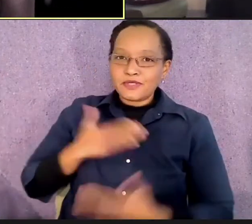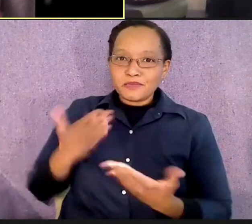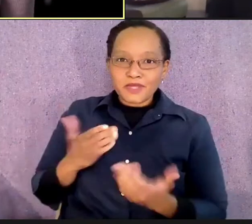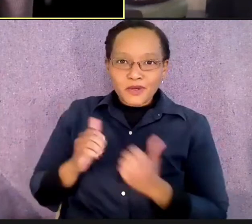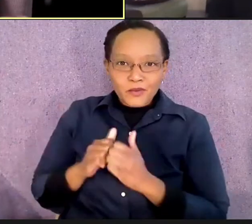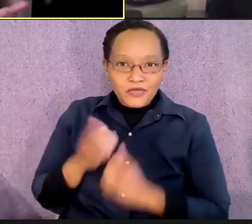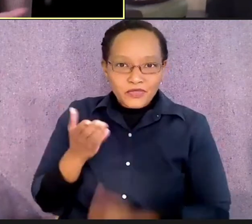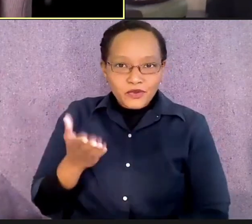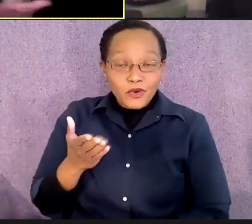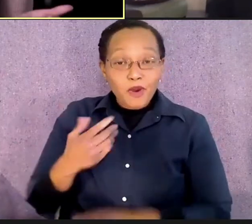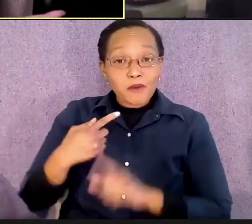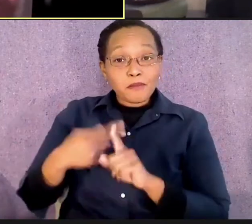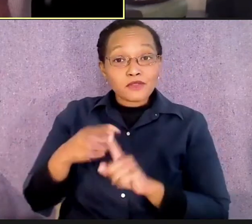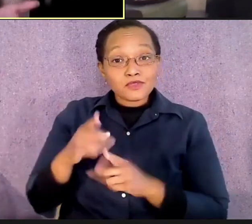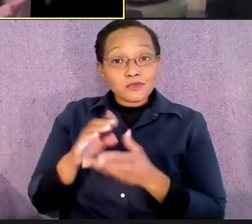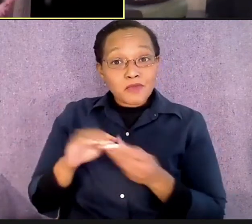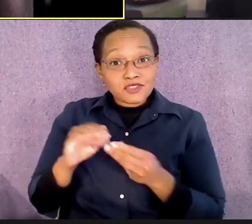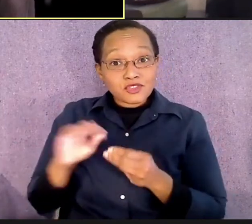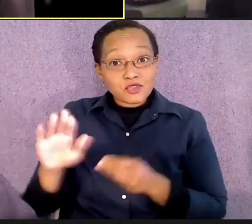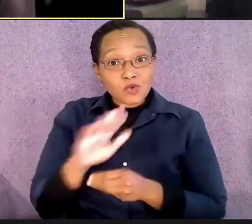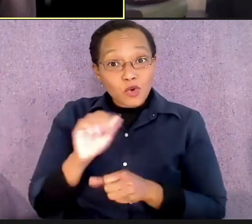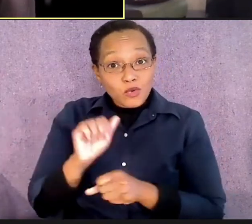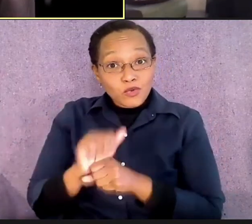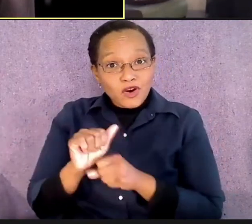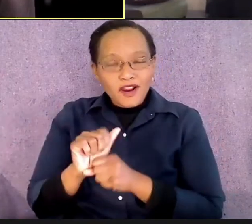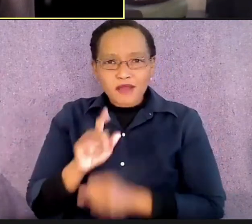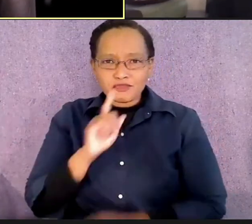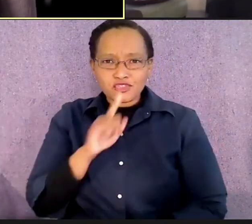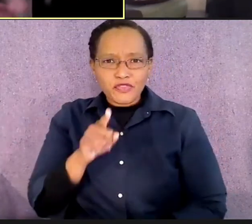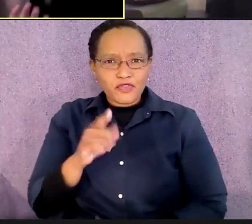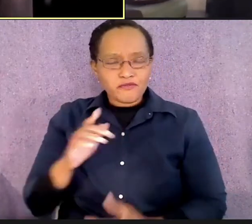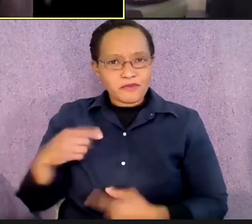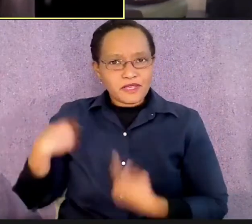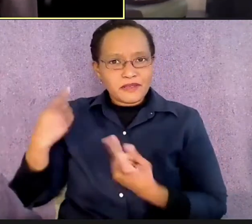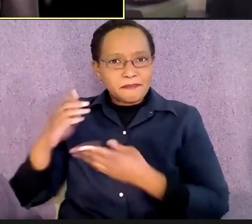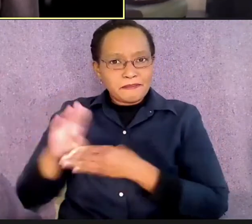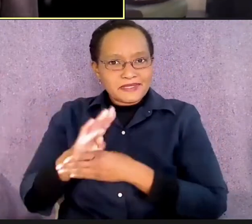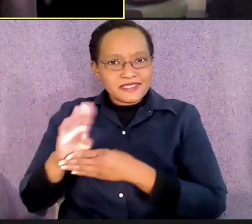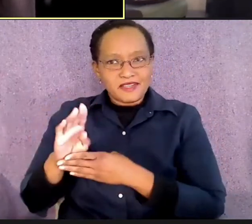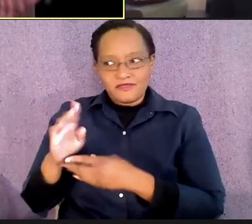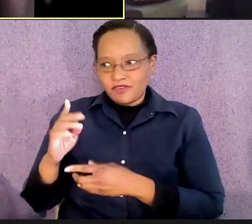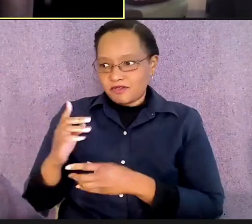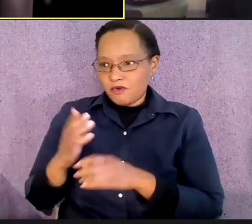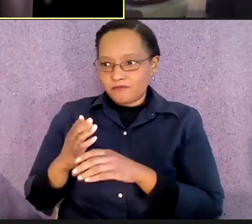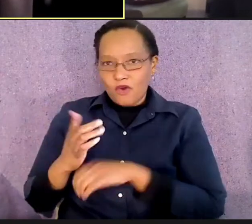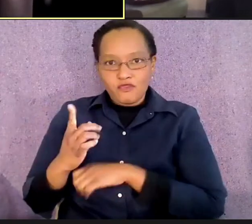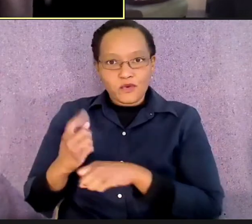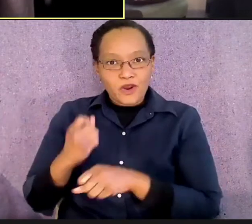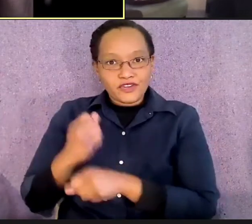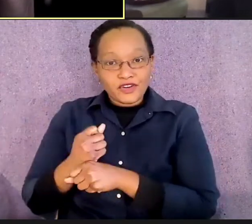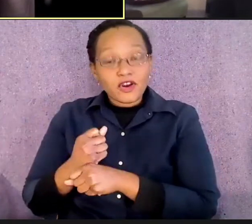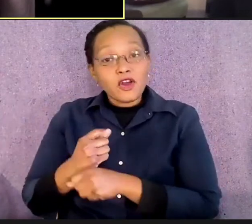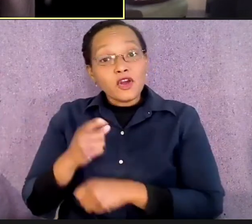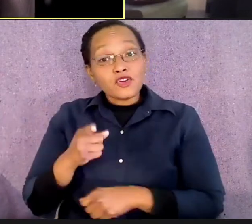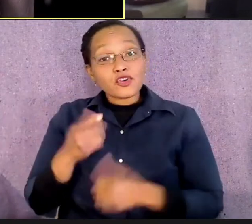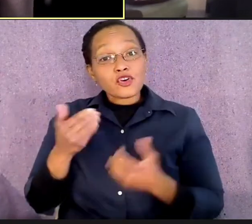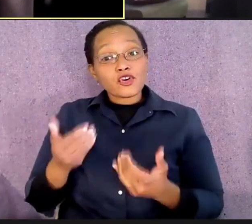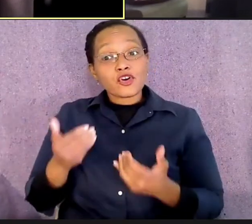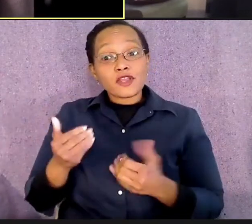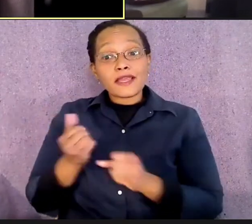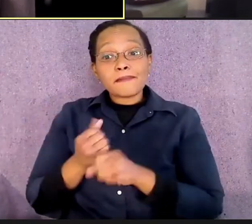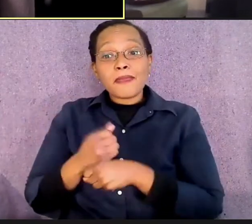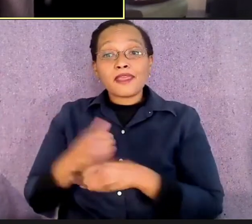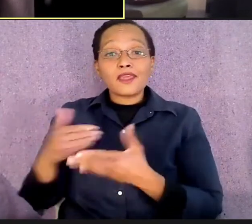also mentioned, of course, like the work that you're doing, I'm pretty sure you've been busy, obviously, over like the past year. You're currently filming your new season of